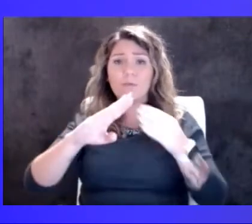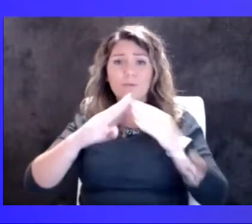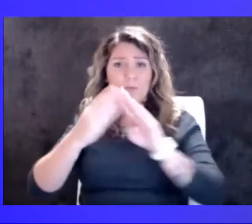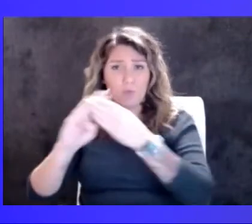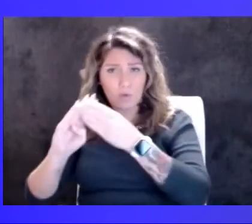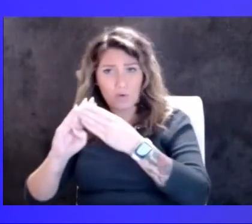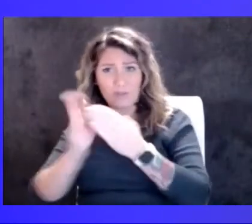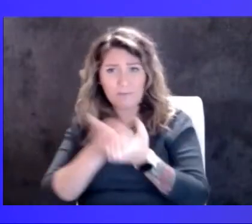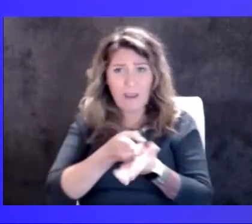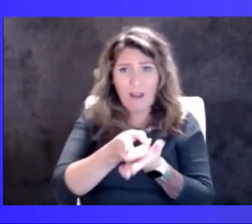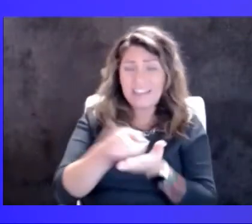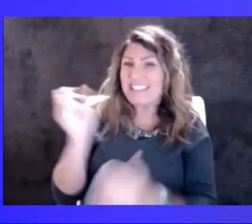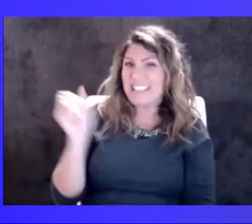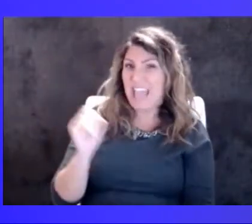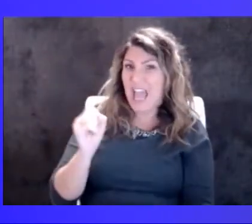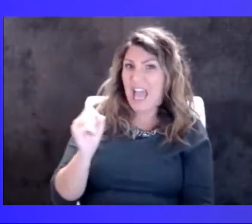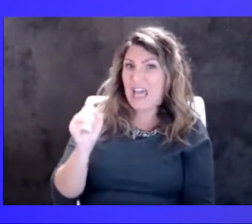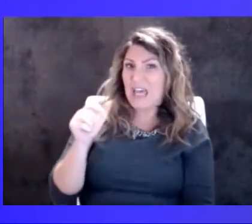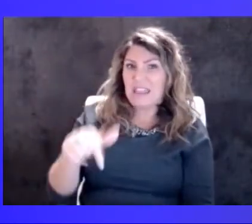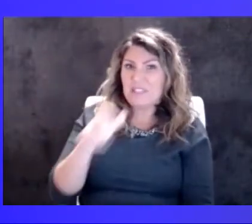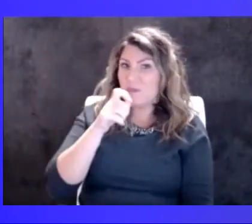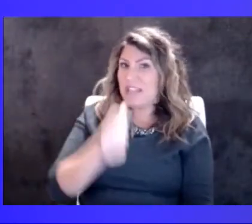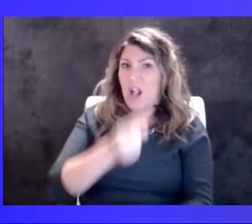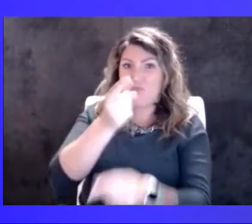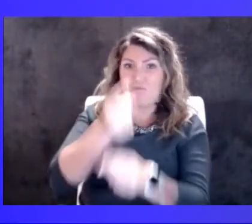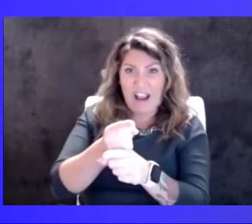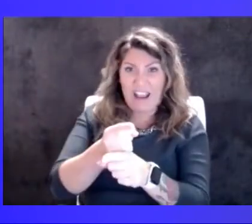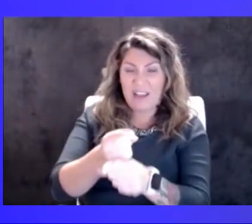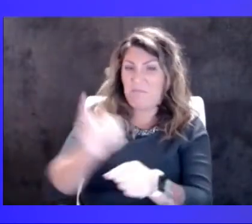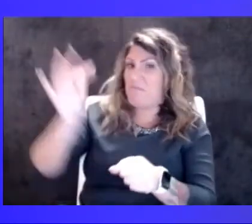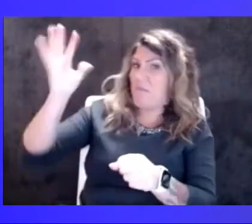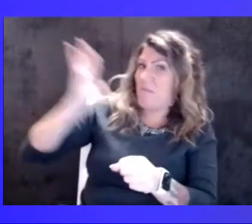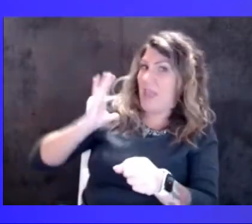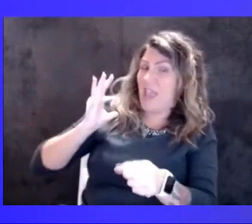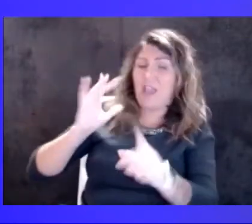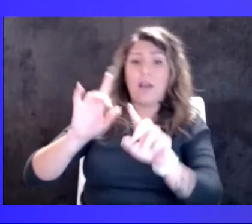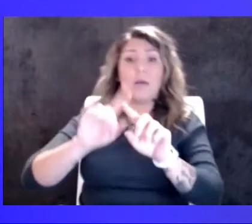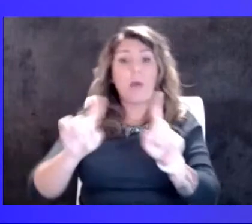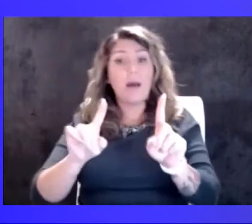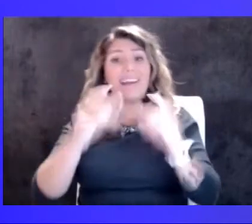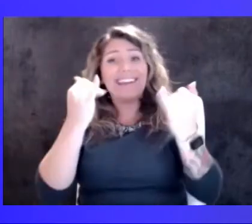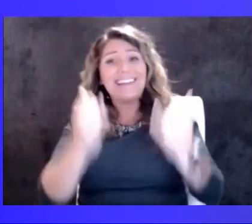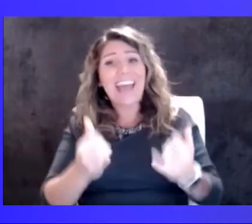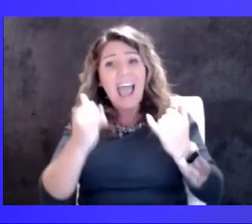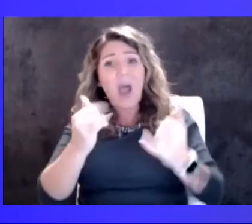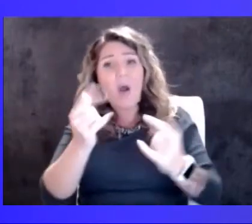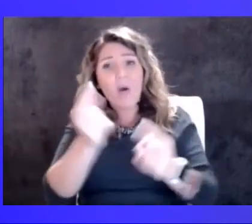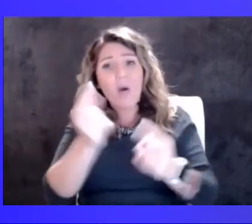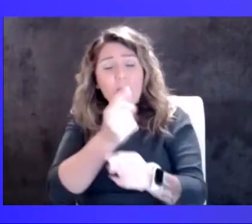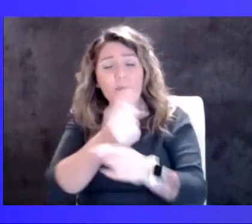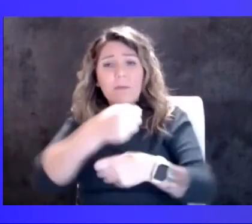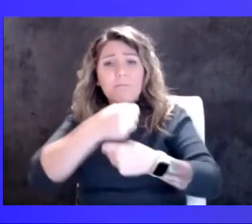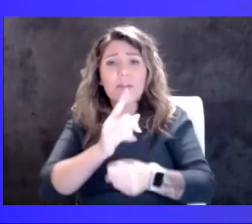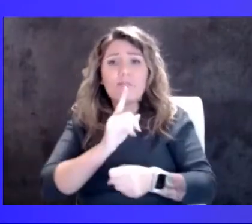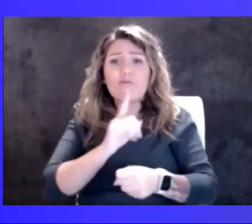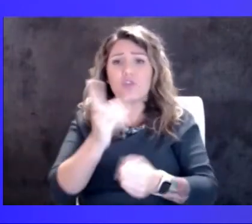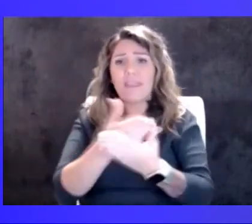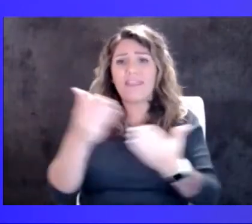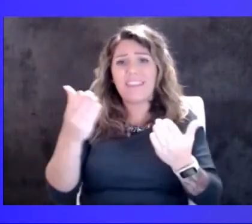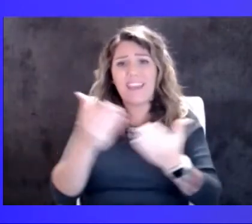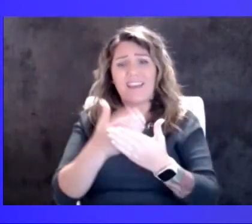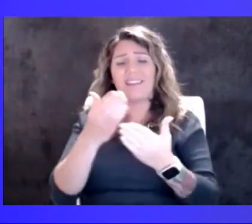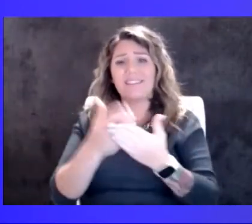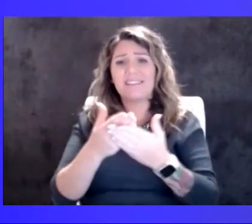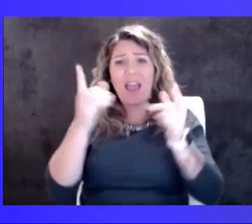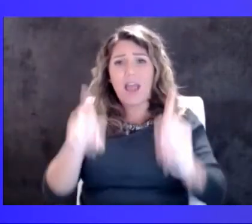about, this did not go right, but this is what's going on now, and how we are making sure that things are being done in a